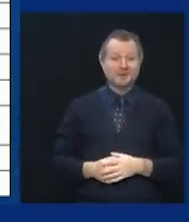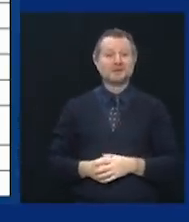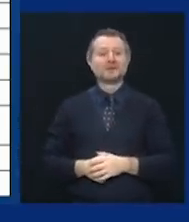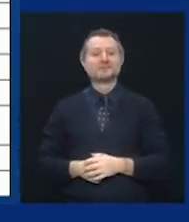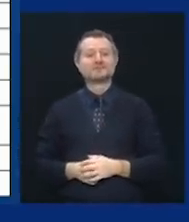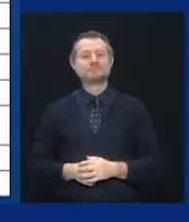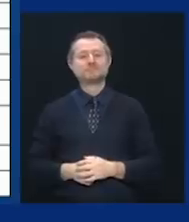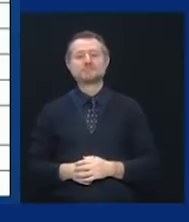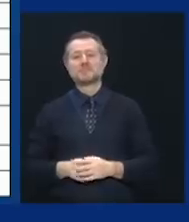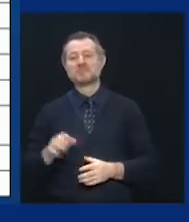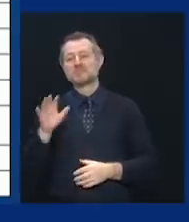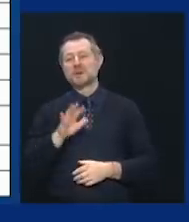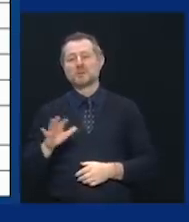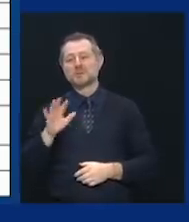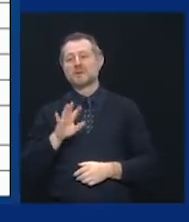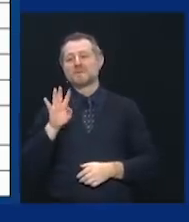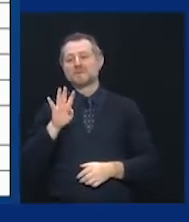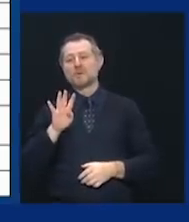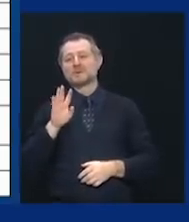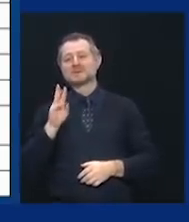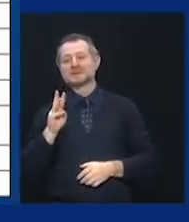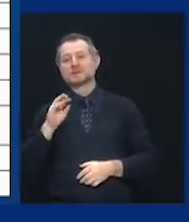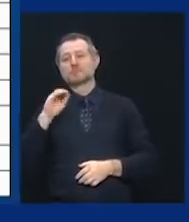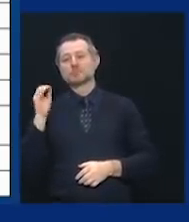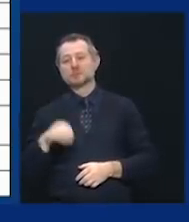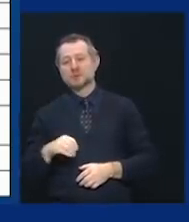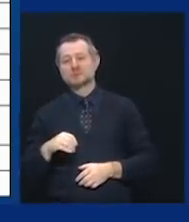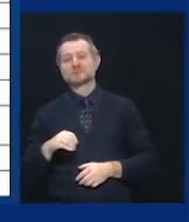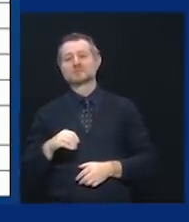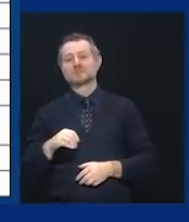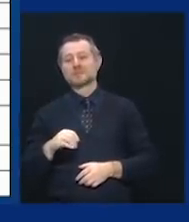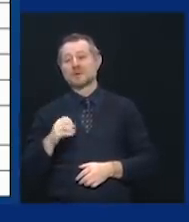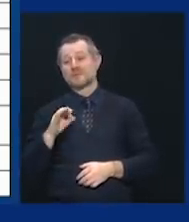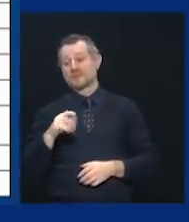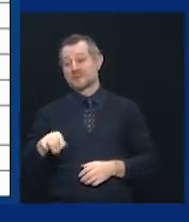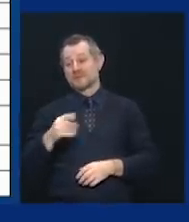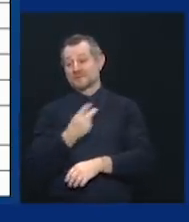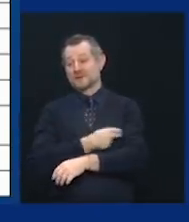Roughly 46% of the total allocation.